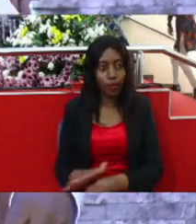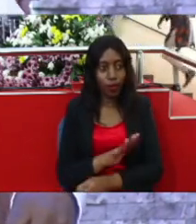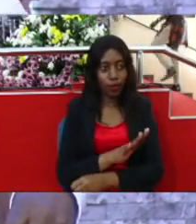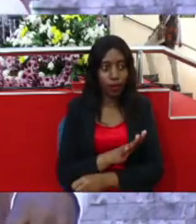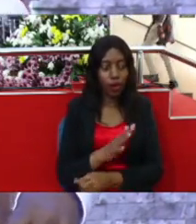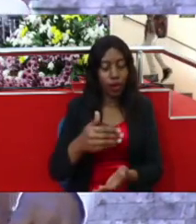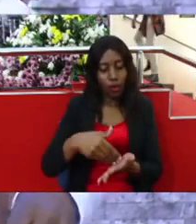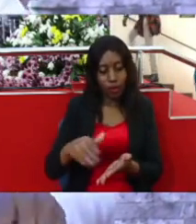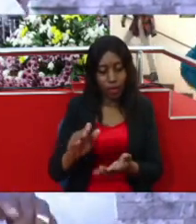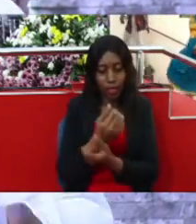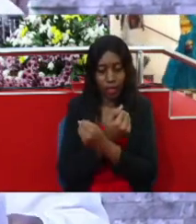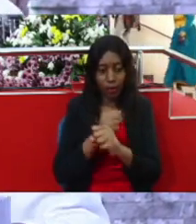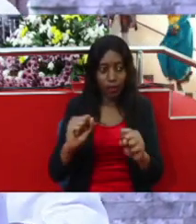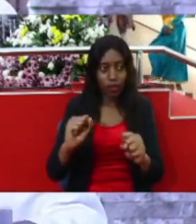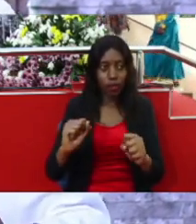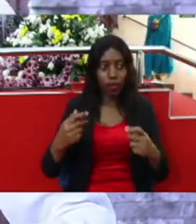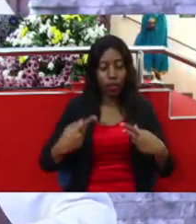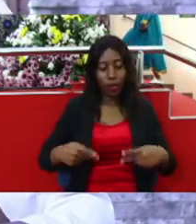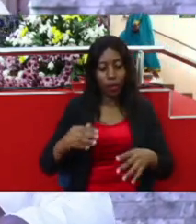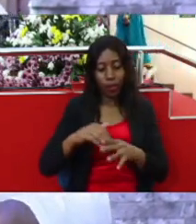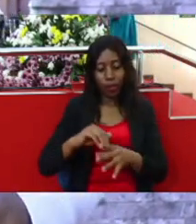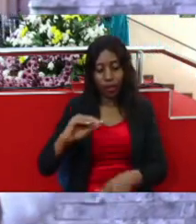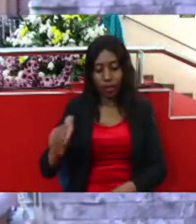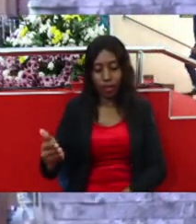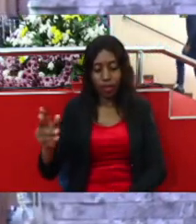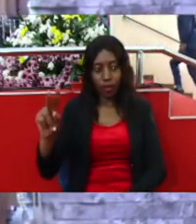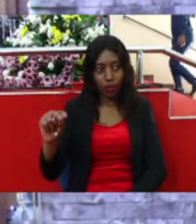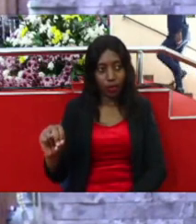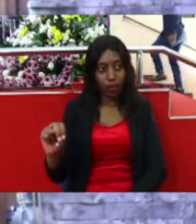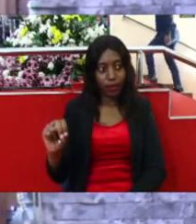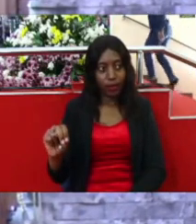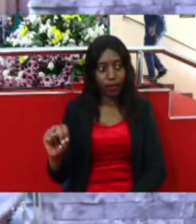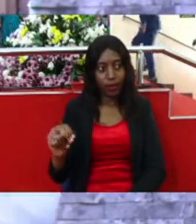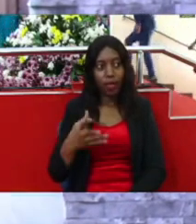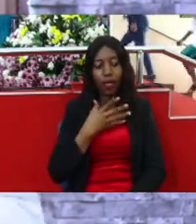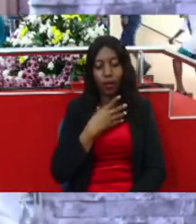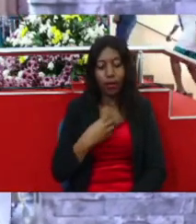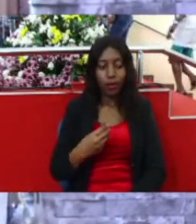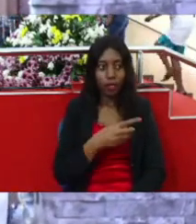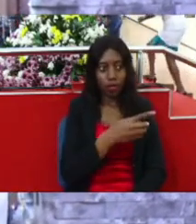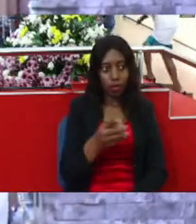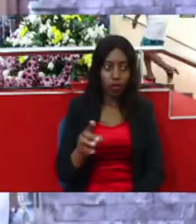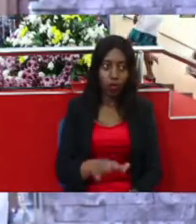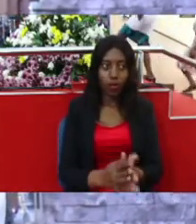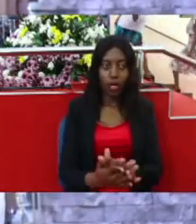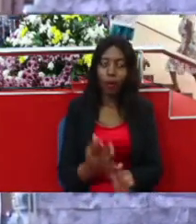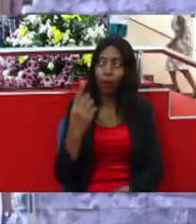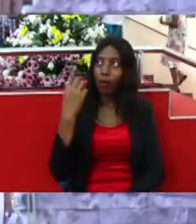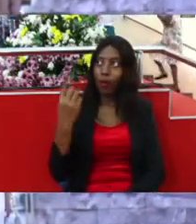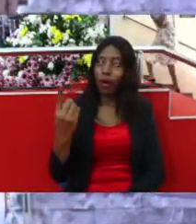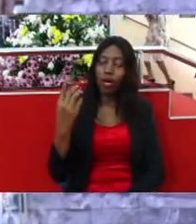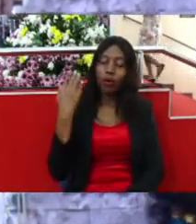the Ninevites, ambaye aliutuma wokovu kwa Ninevi, desires that you become one of the sheep in his fold. Anatamani